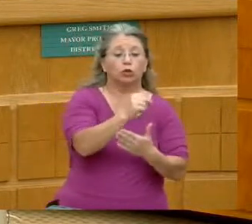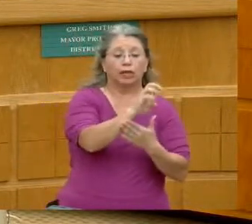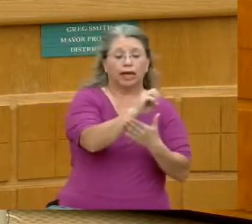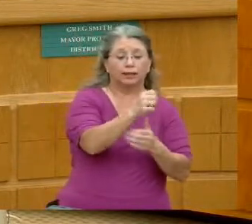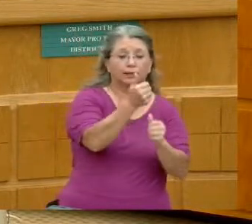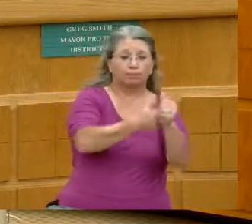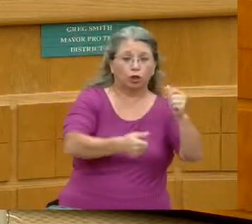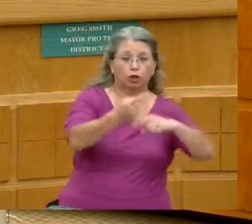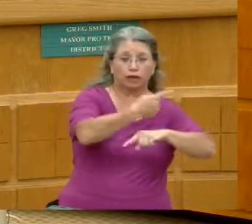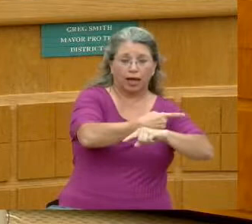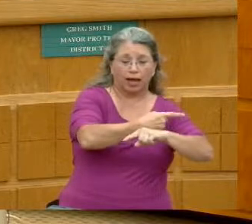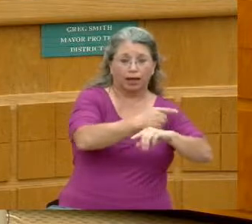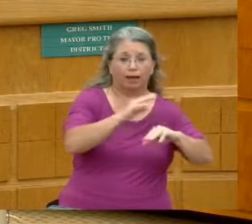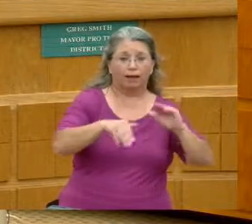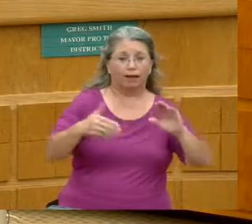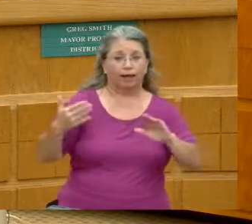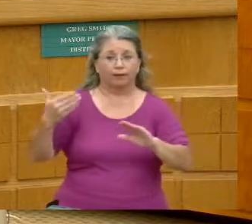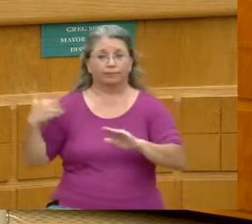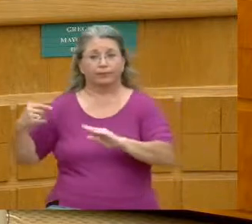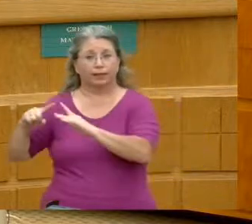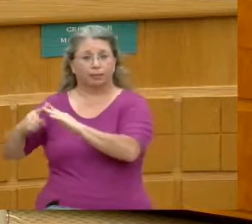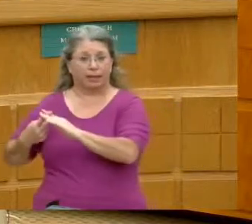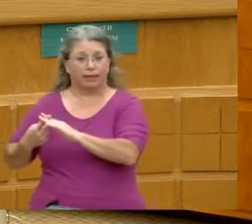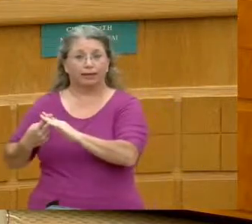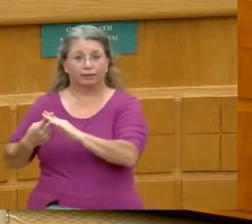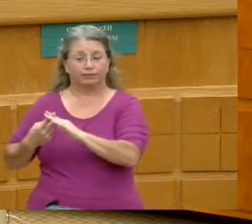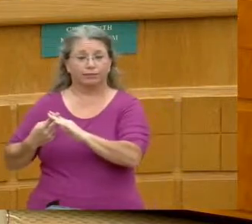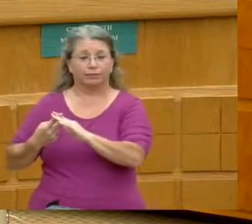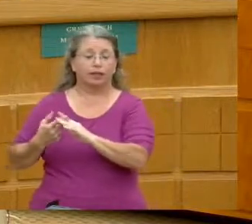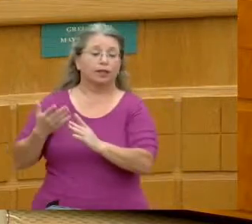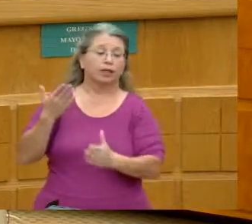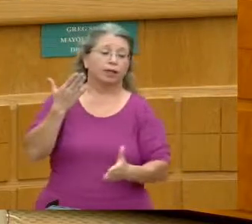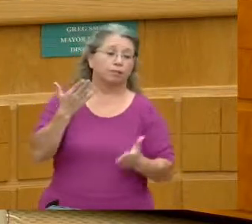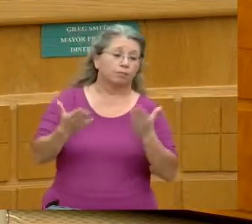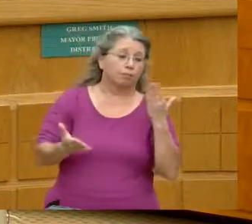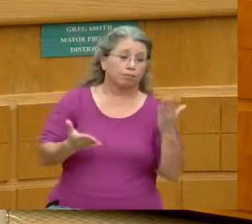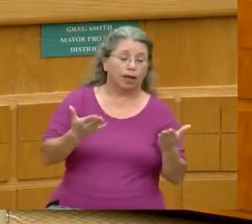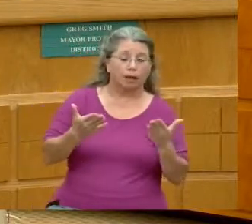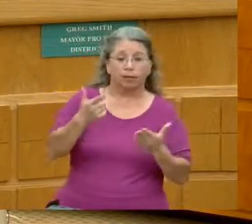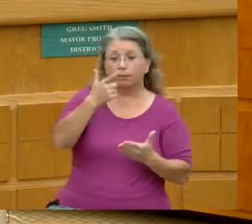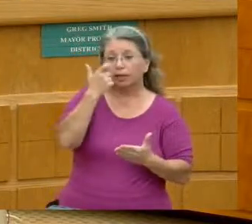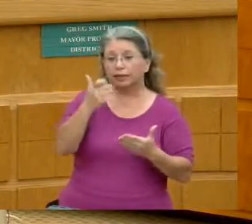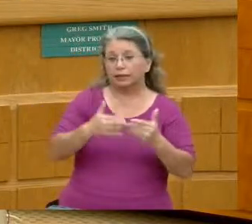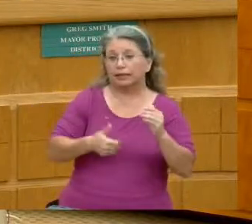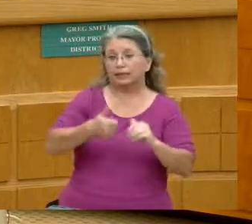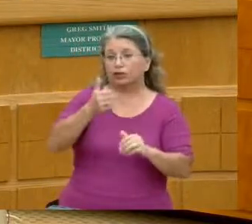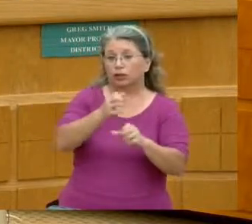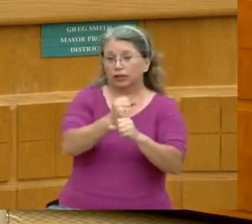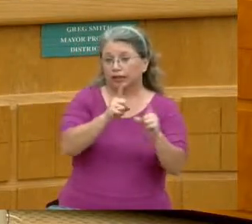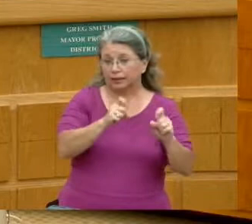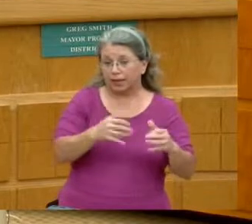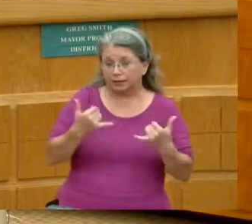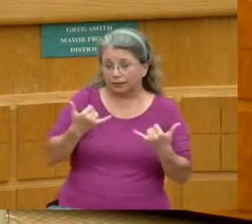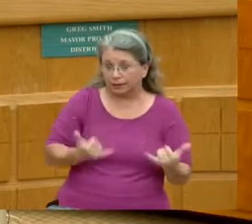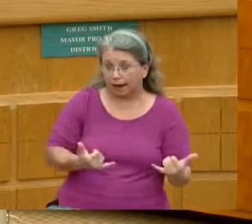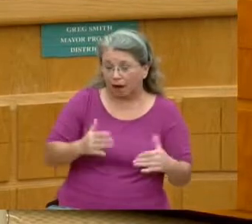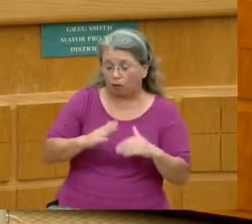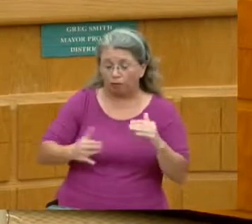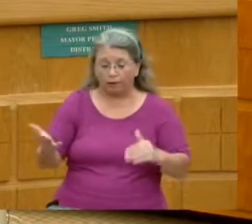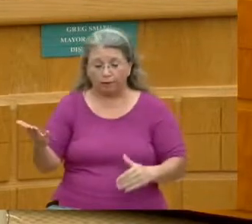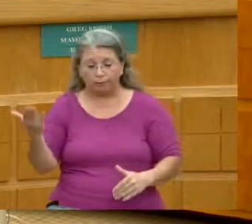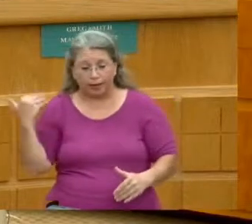now than there were then. Now, this could be because it's easier to get a test now than it was then, and that's going to be part of